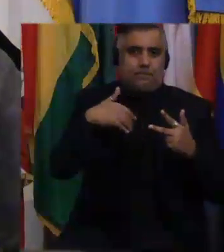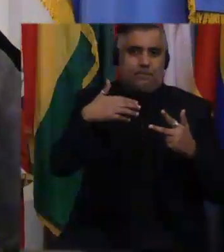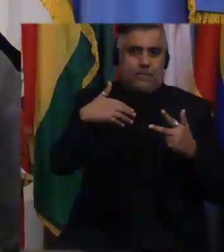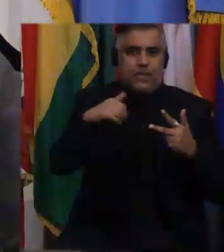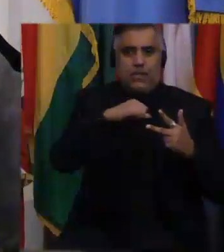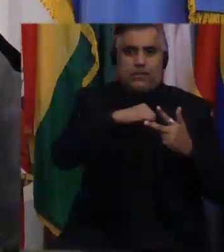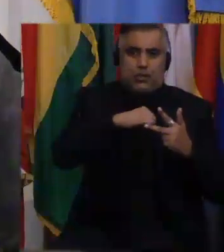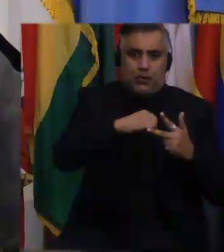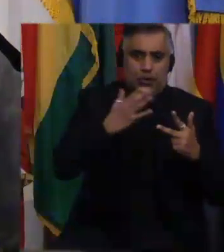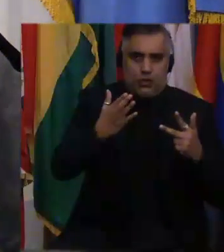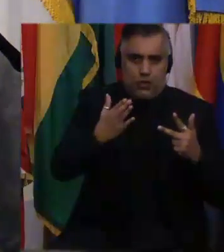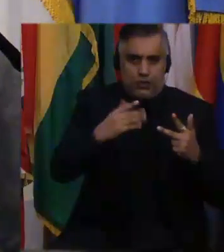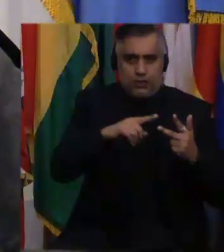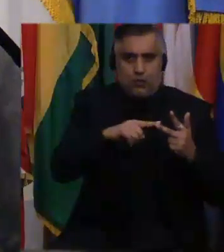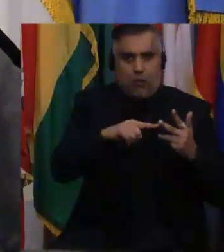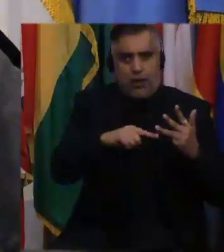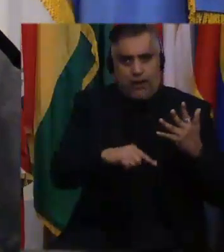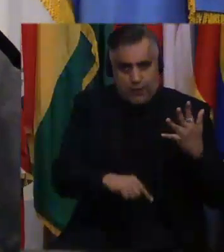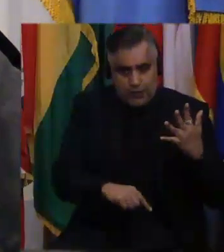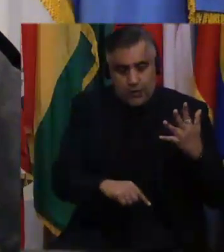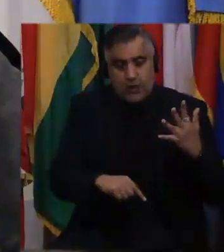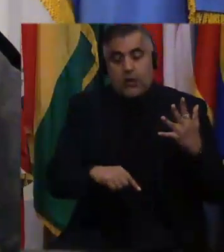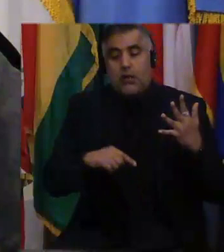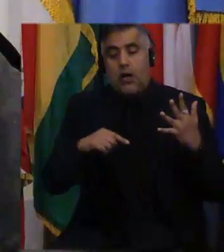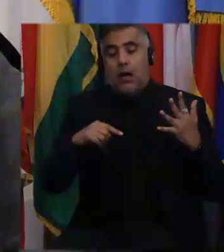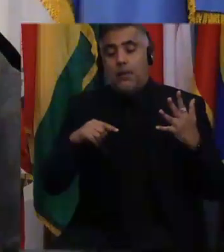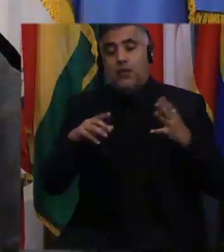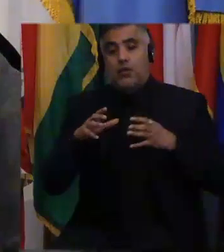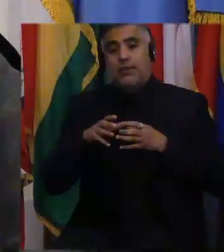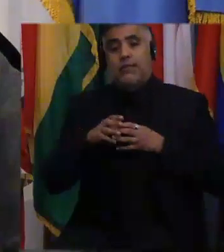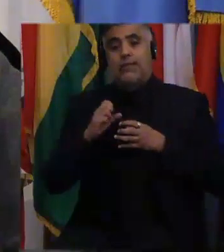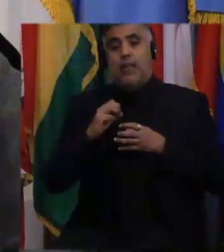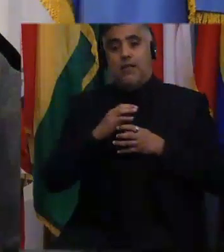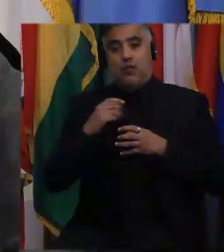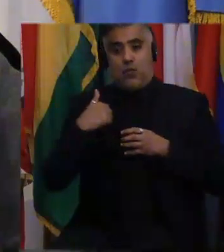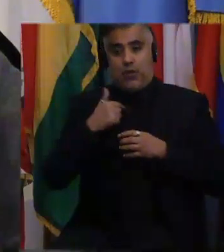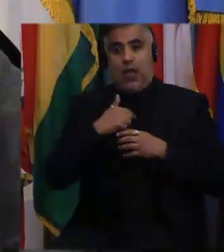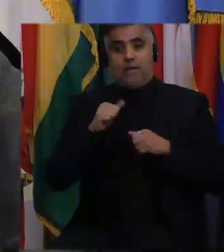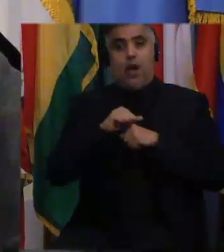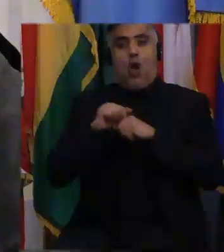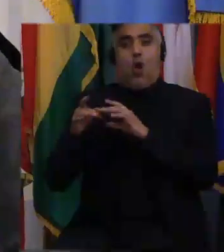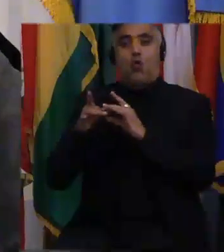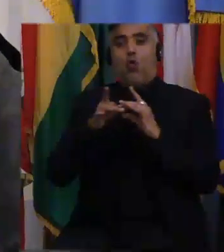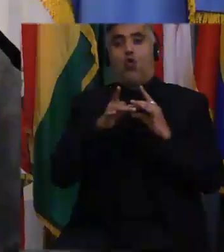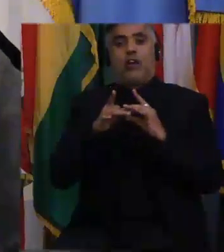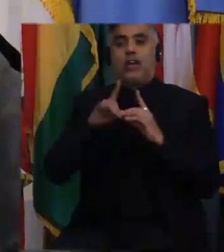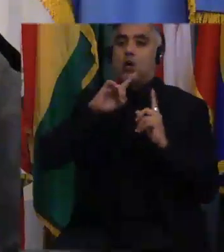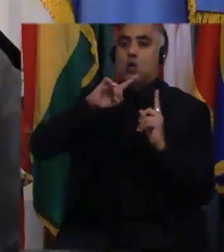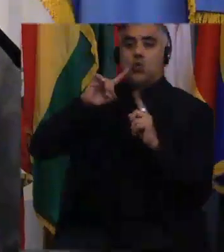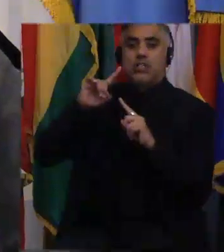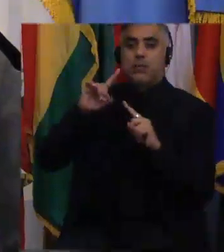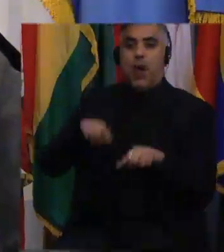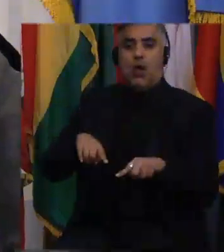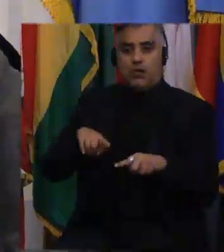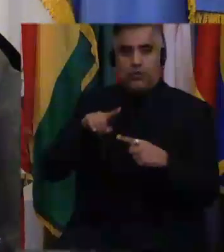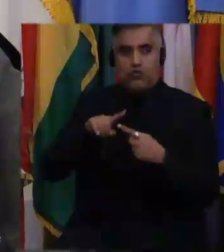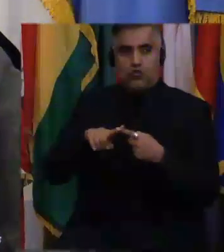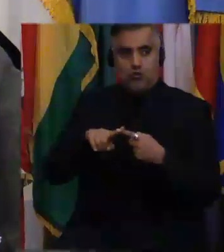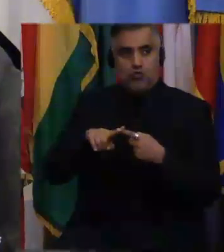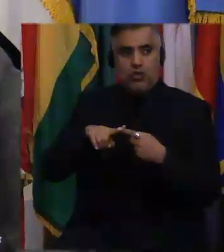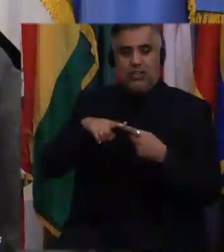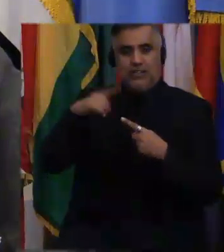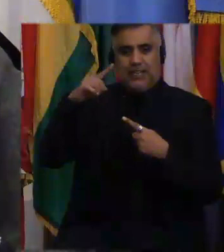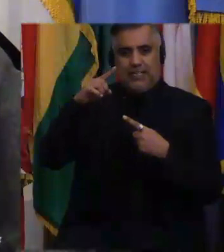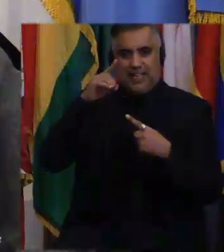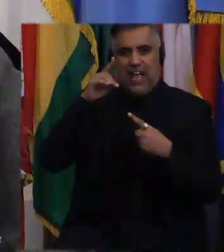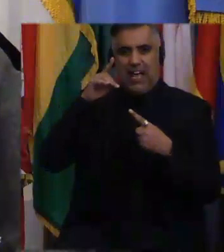the security services, whatever, to have a coordinated response to cases